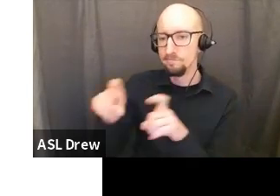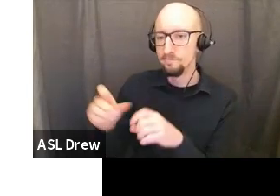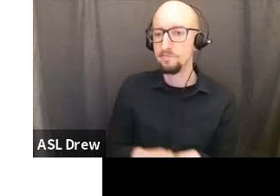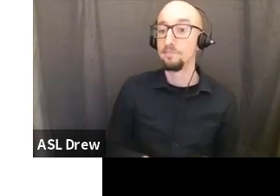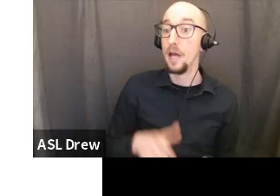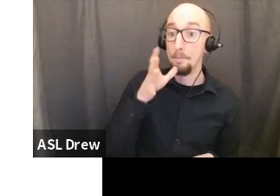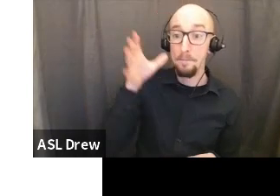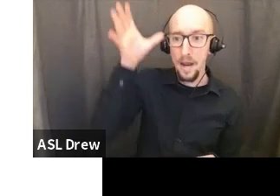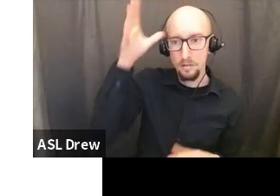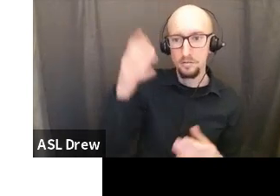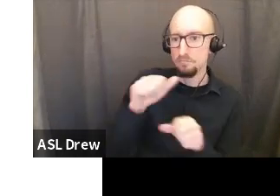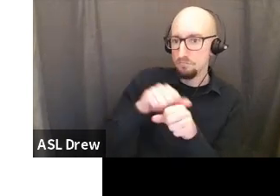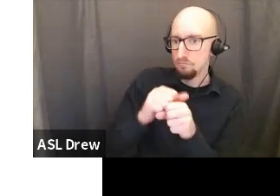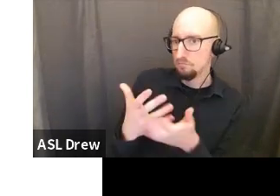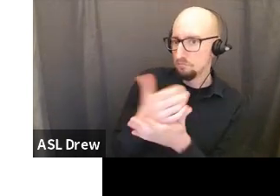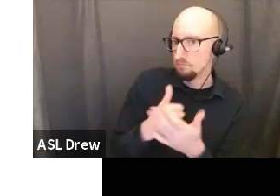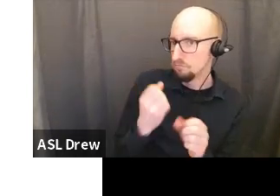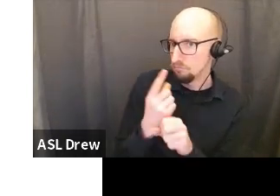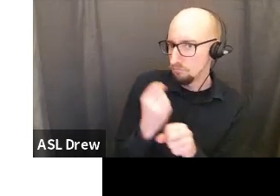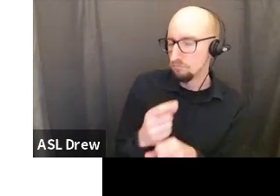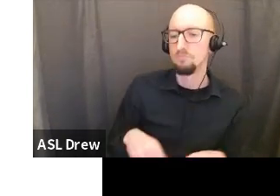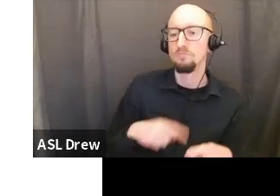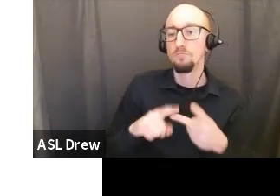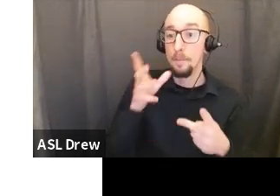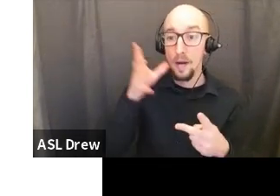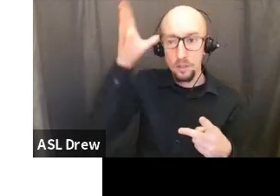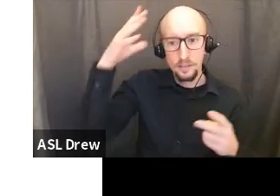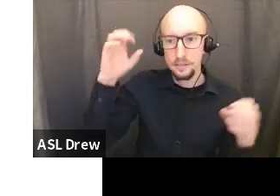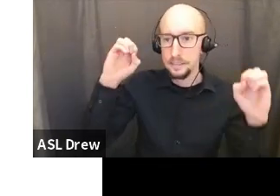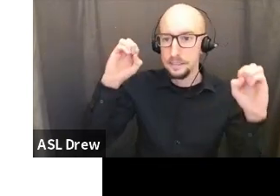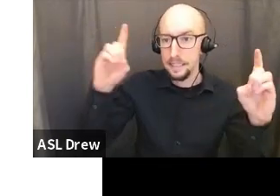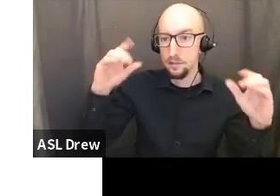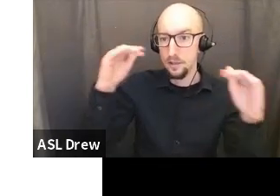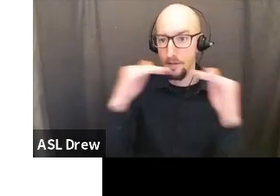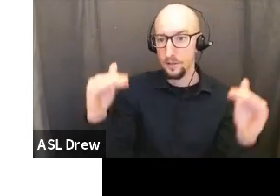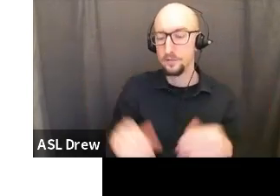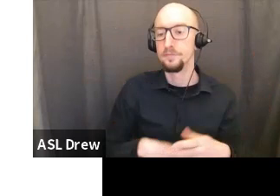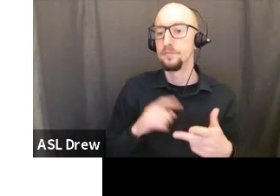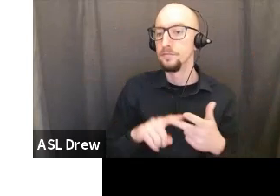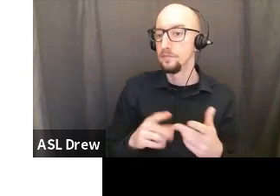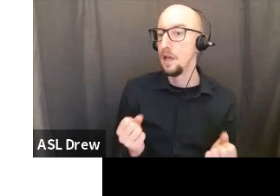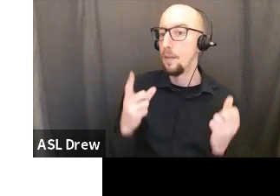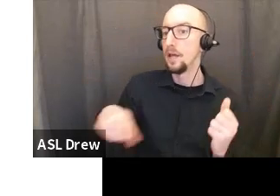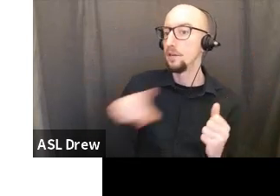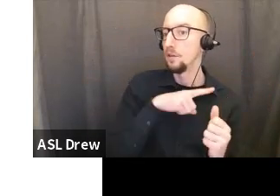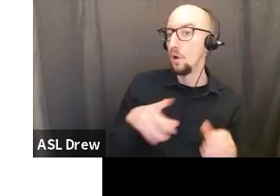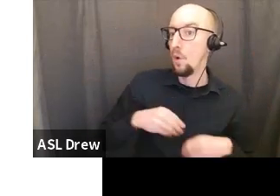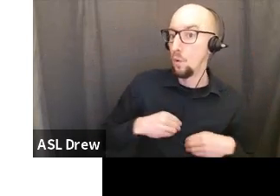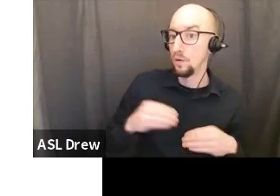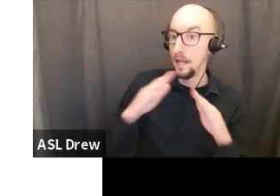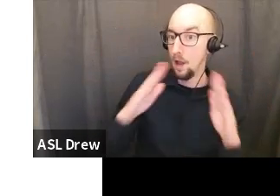parental education, home ownership rates, the proportion of single parent